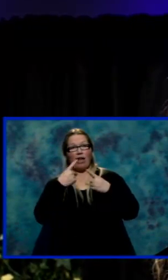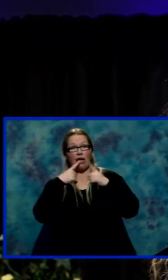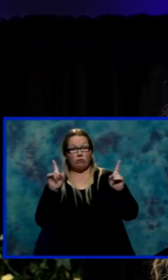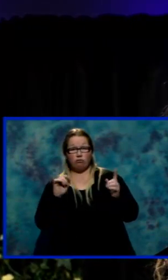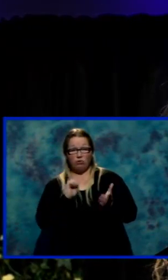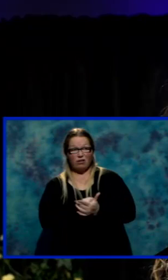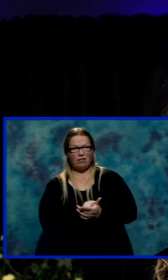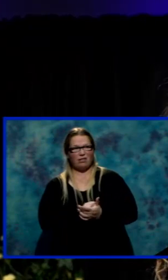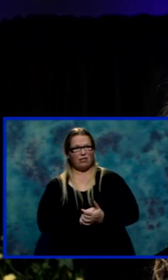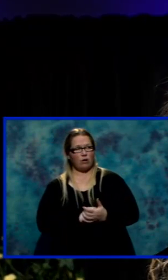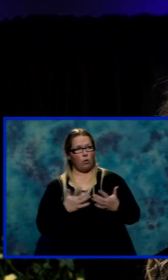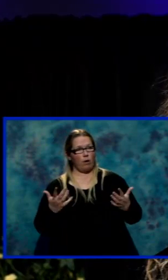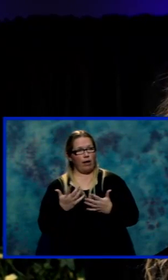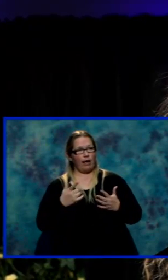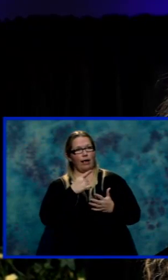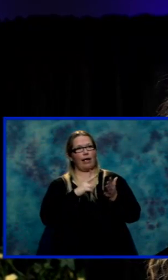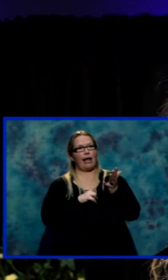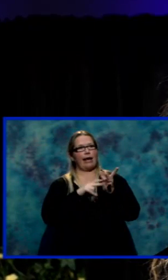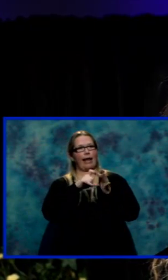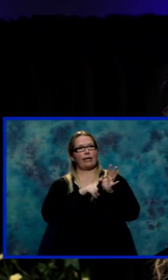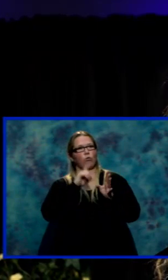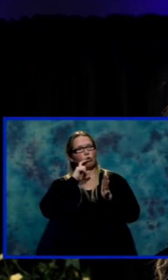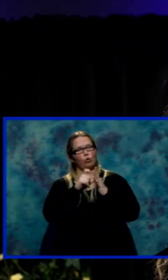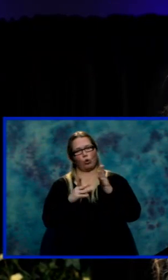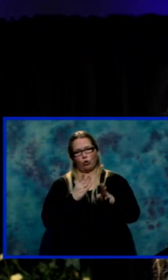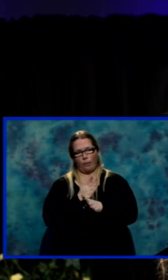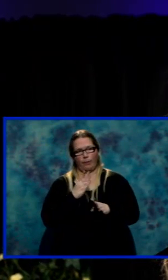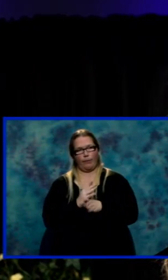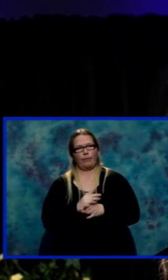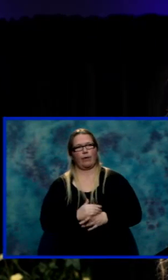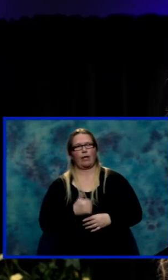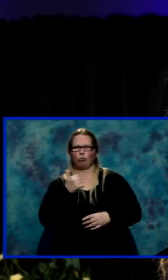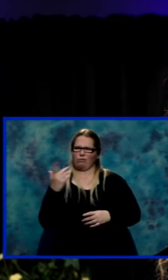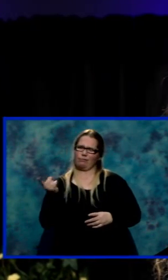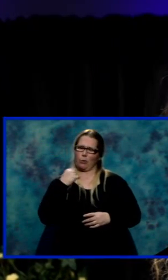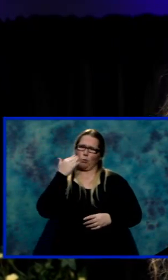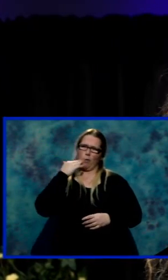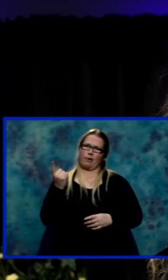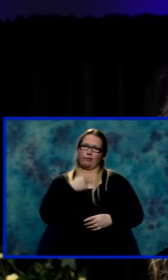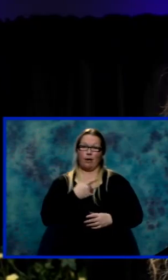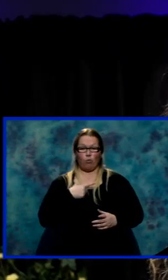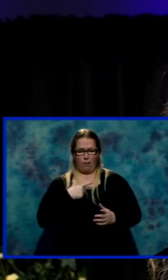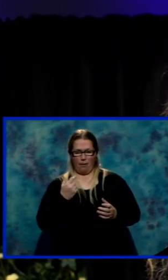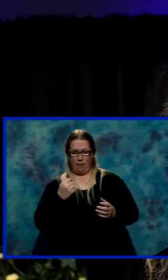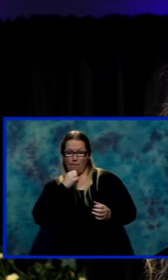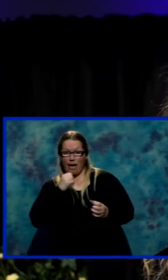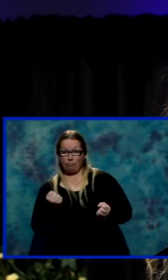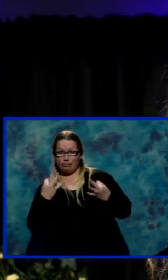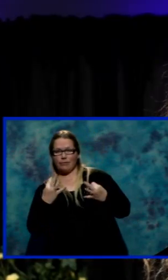is he? Nancy is doing the job. Good old... It's always good to get the woman, isn't it, Nancy? When the man disappears...